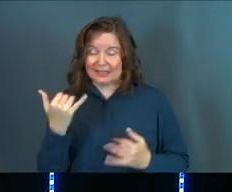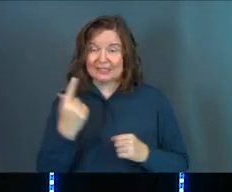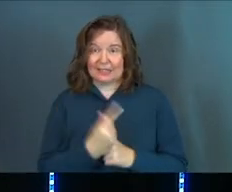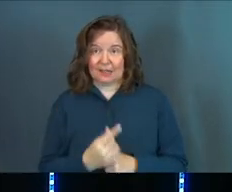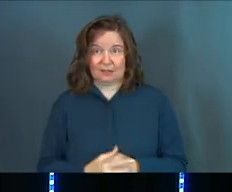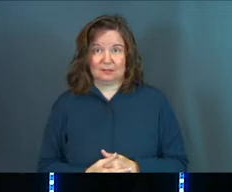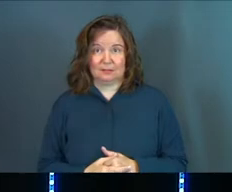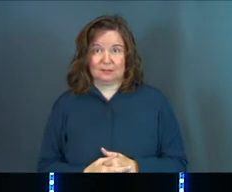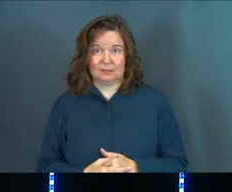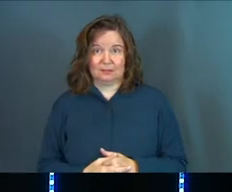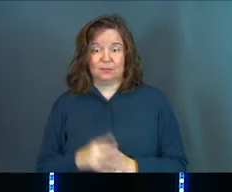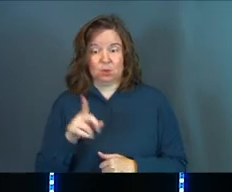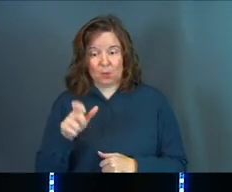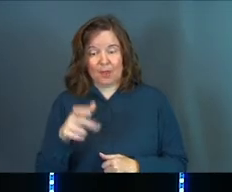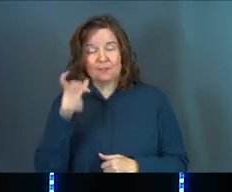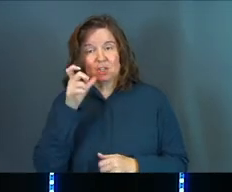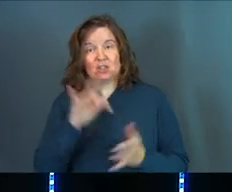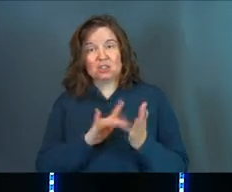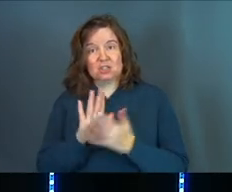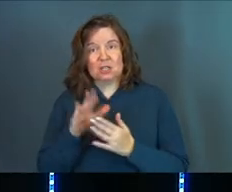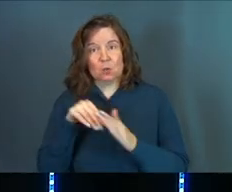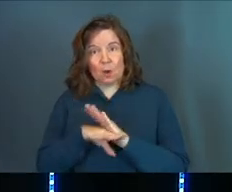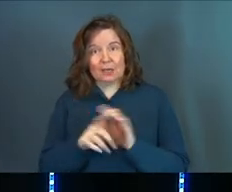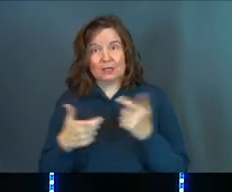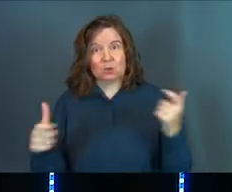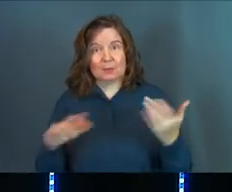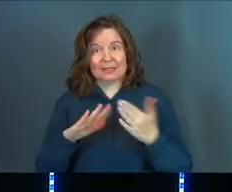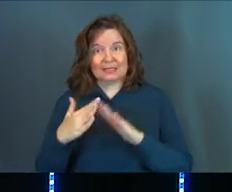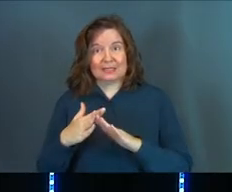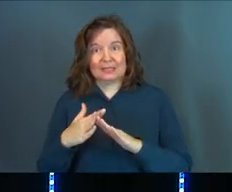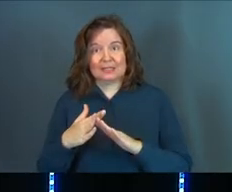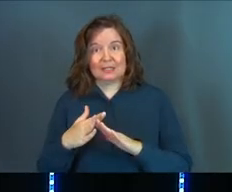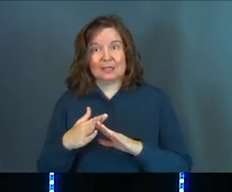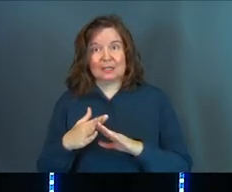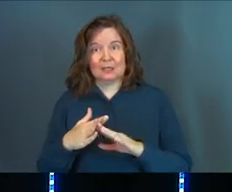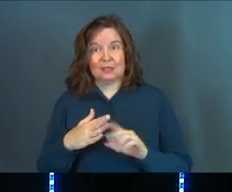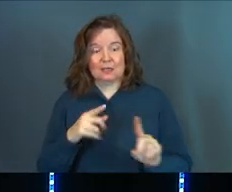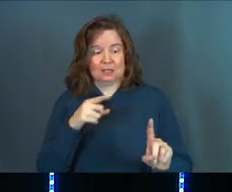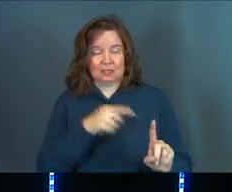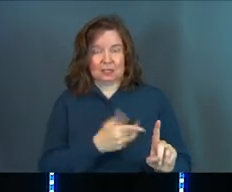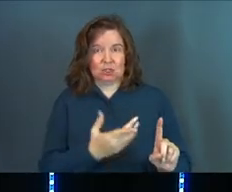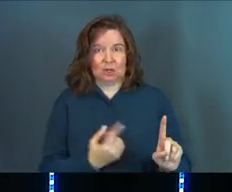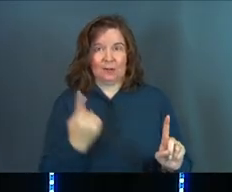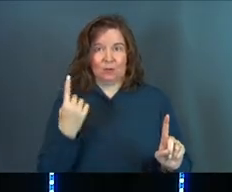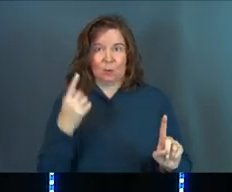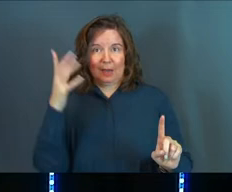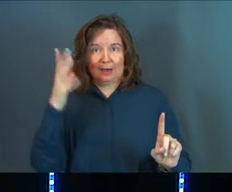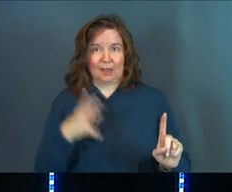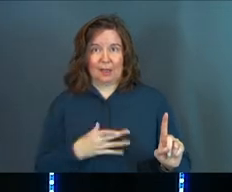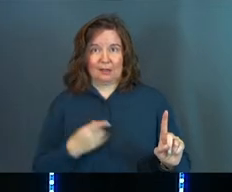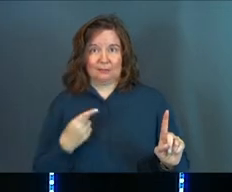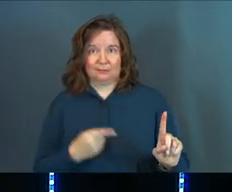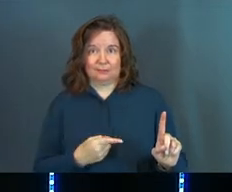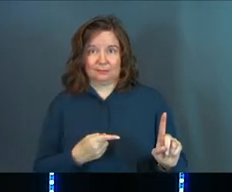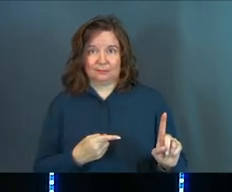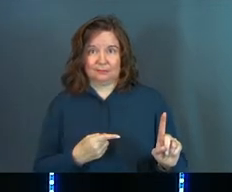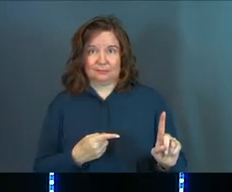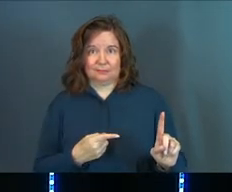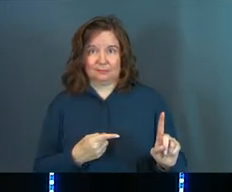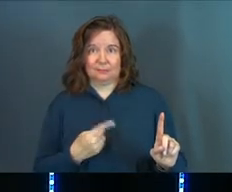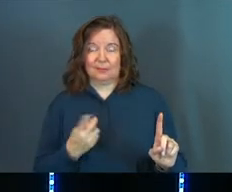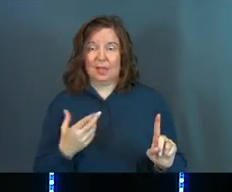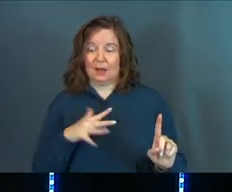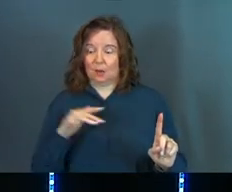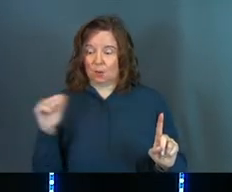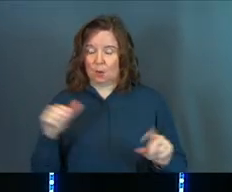today. You got to hear that Jesus walked into a big city and he served one guy. And